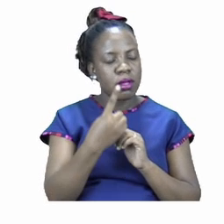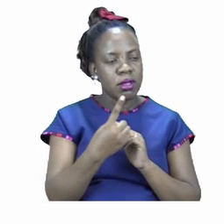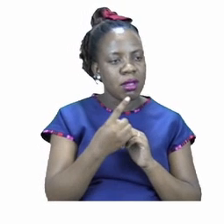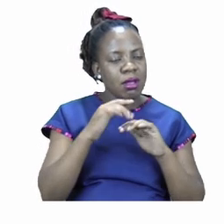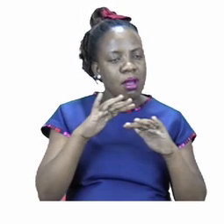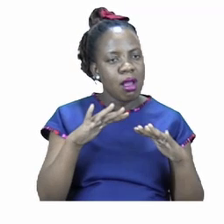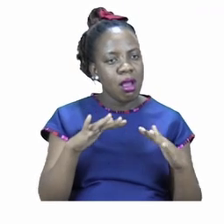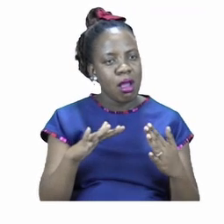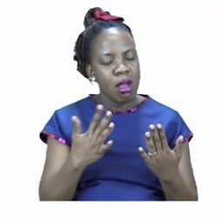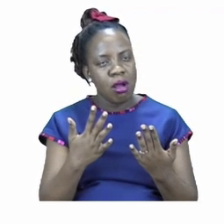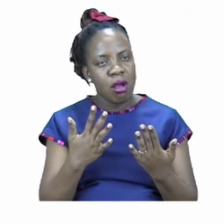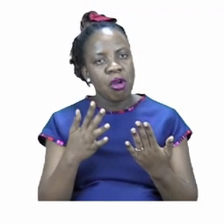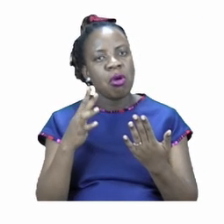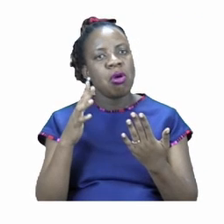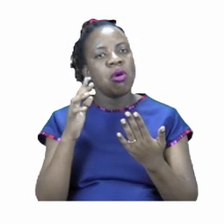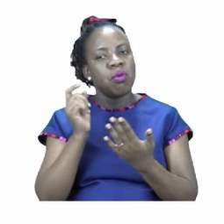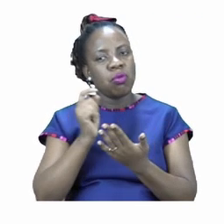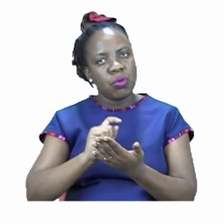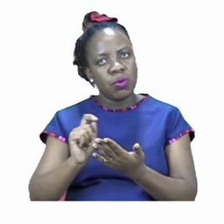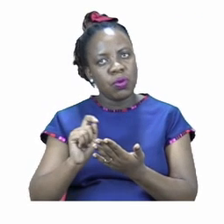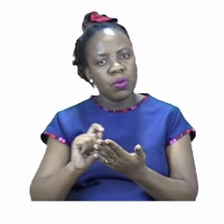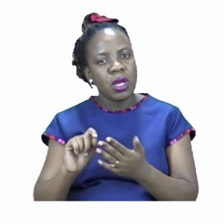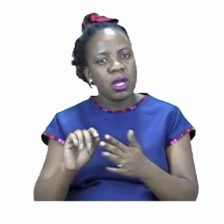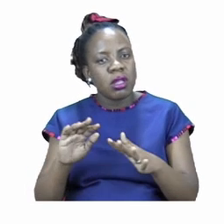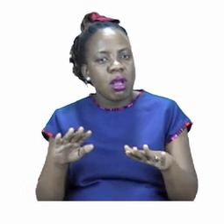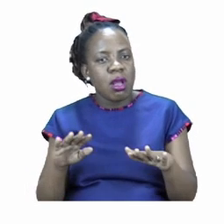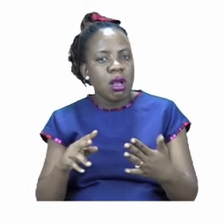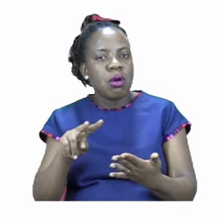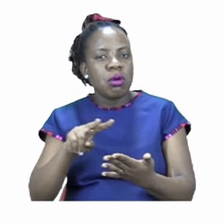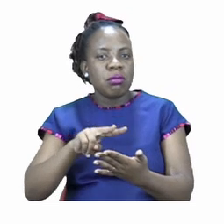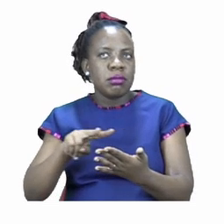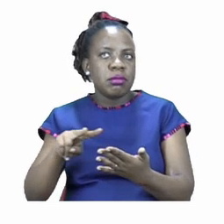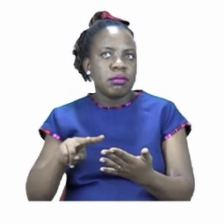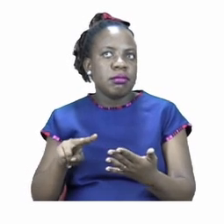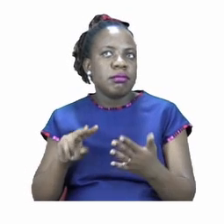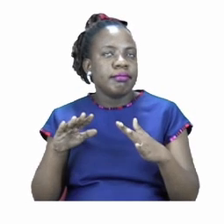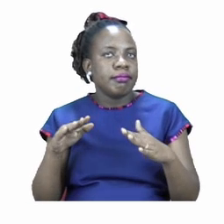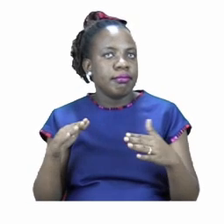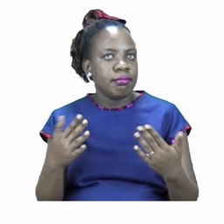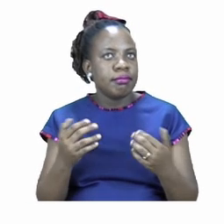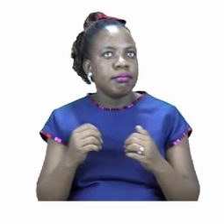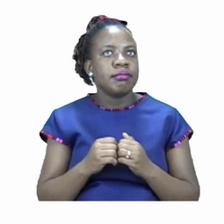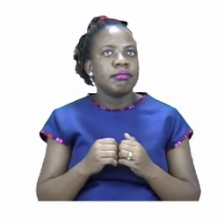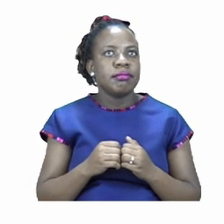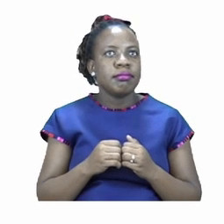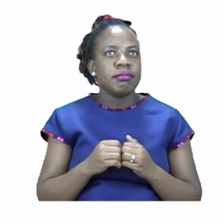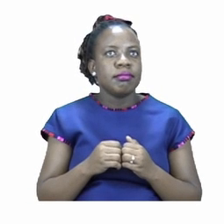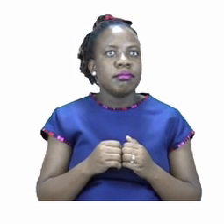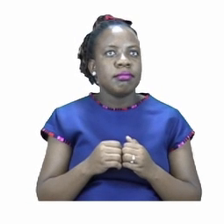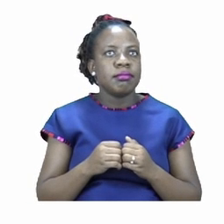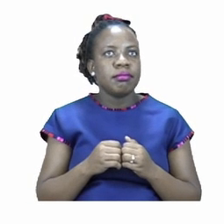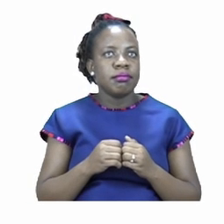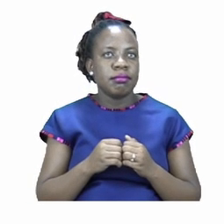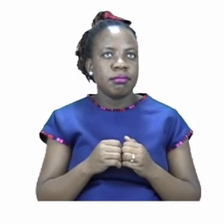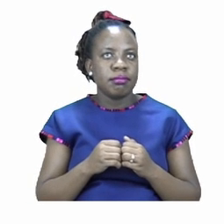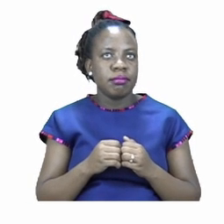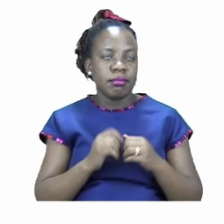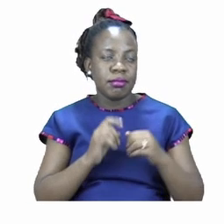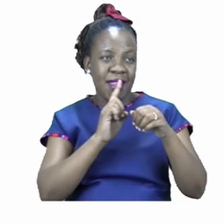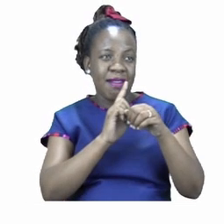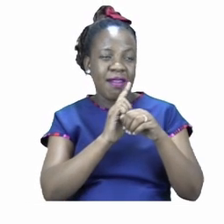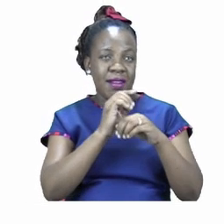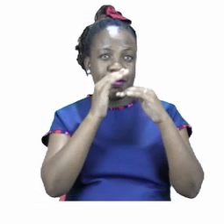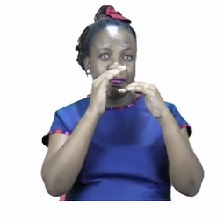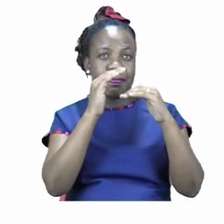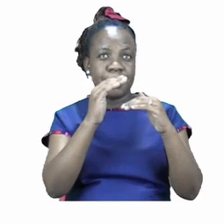how we read them. So let's do the first one for each and every one of them. The first part is asking us to